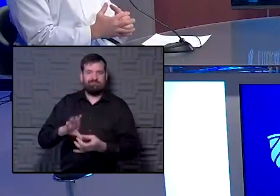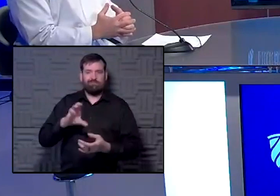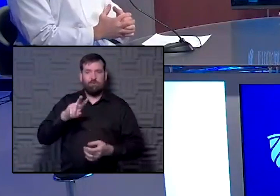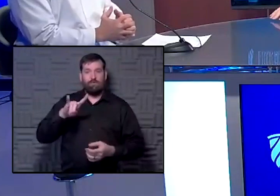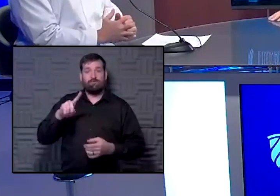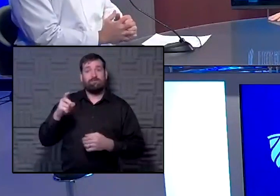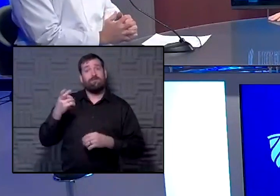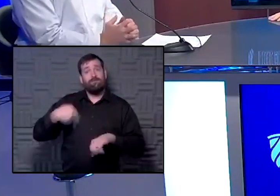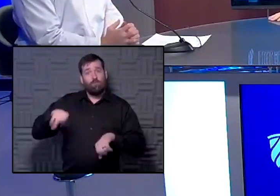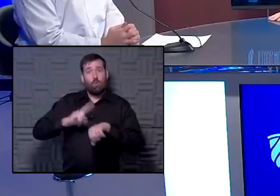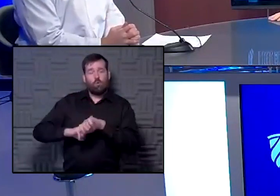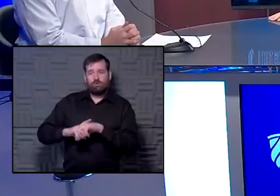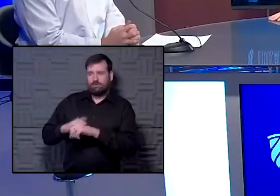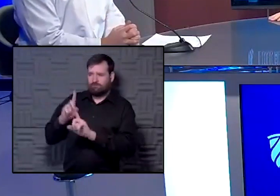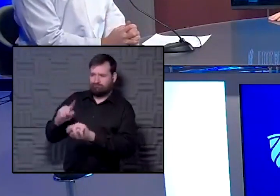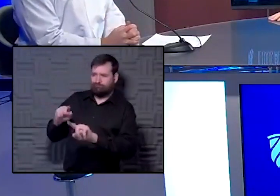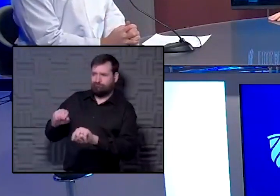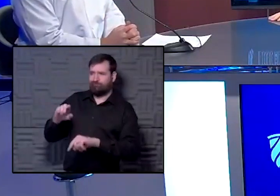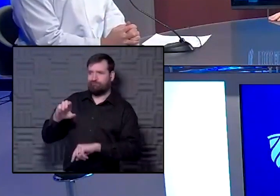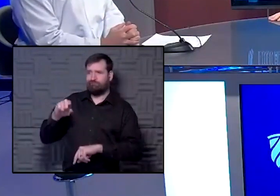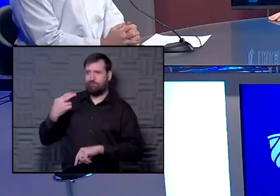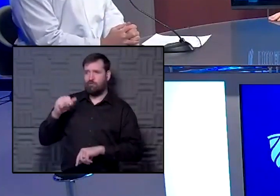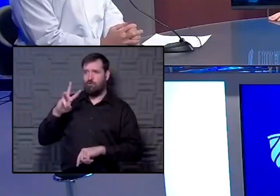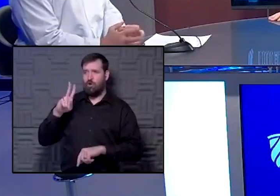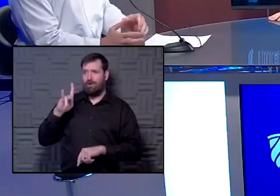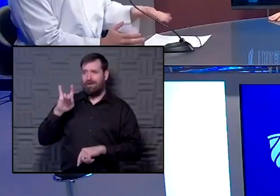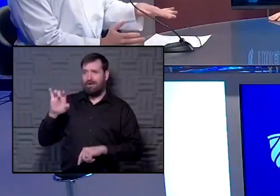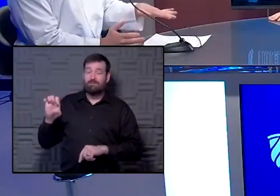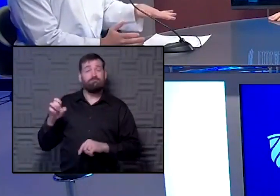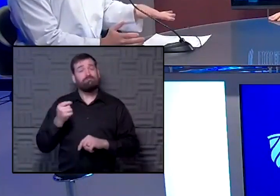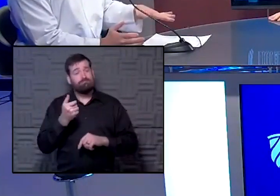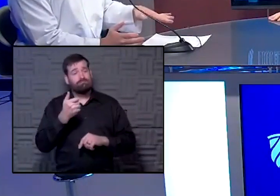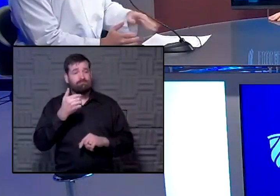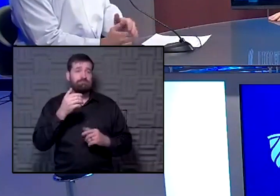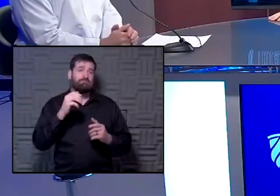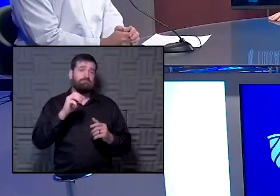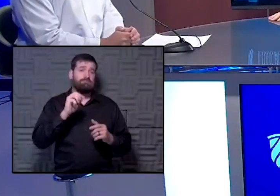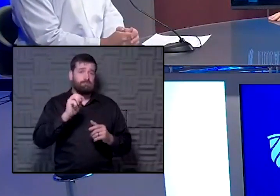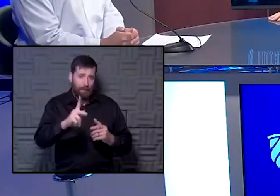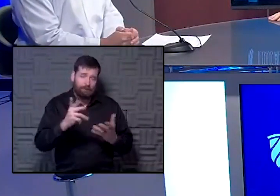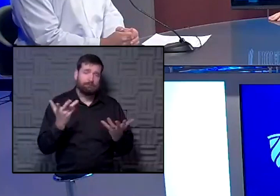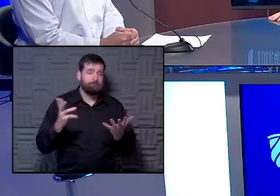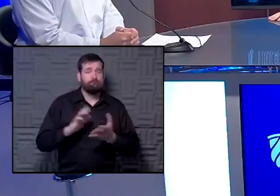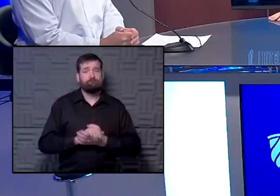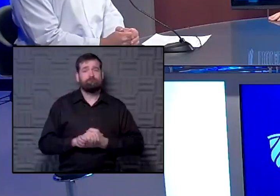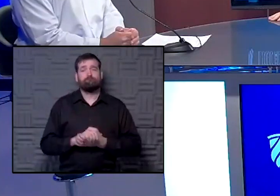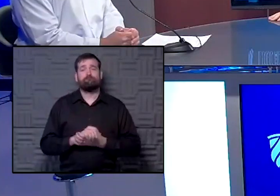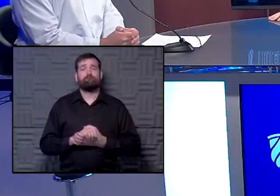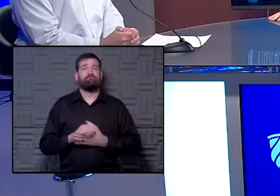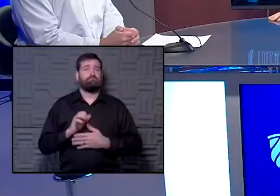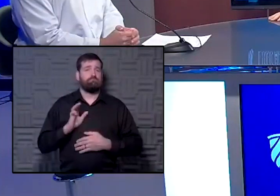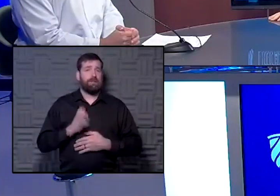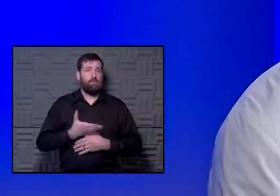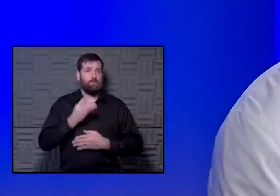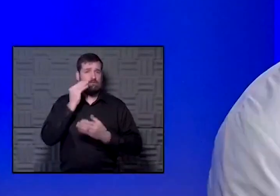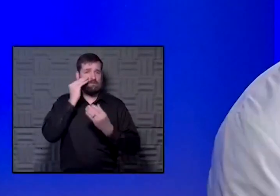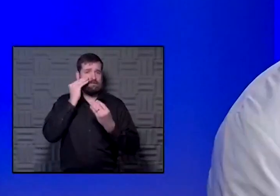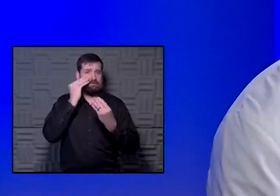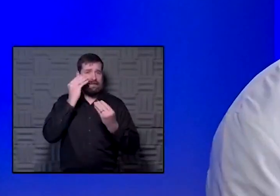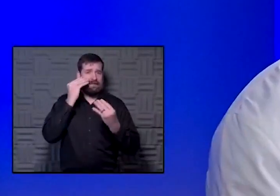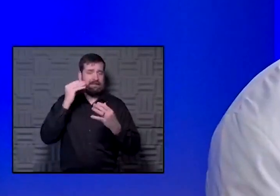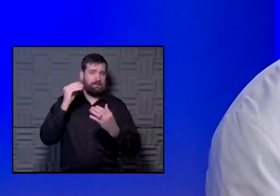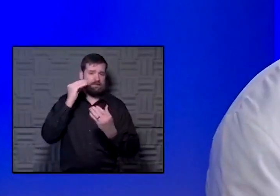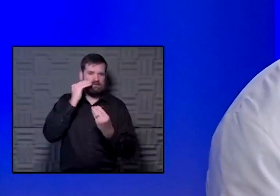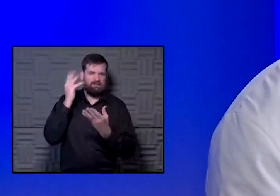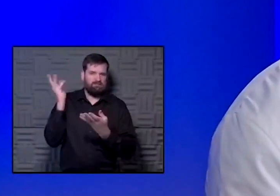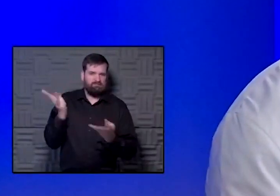joined by our faithful Hawkeye. How are you doing this morning? We're doing okay. We have a little bit of a our data stream is a little bit down